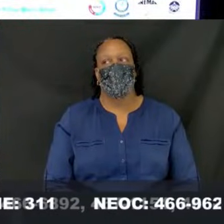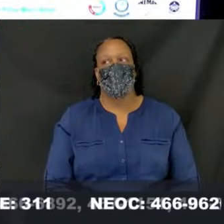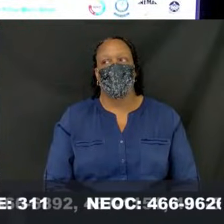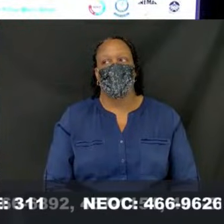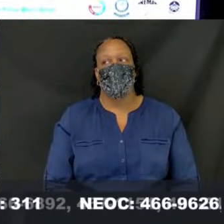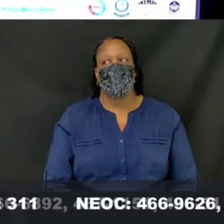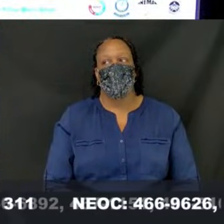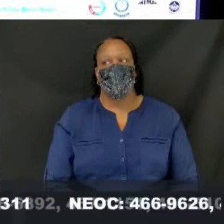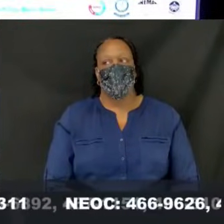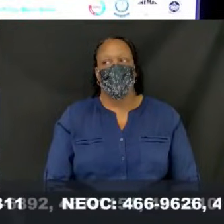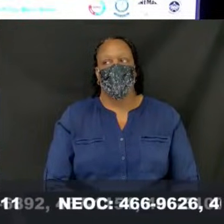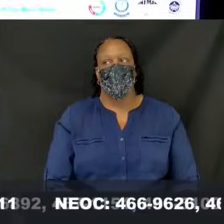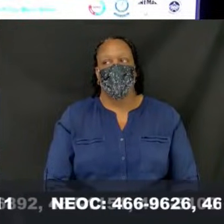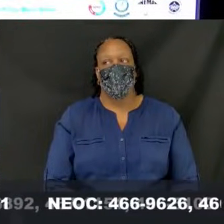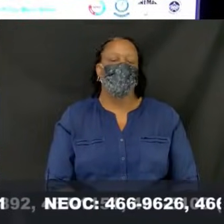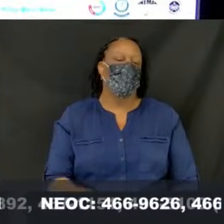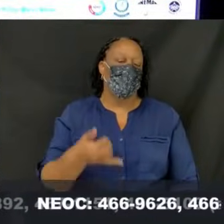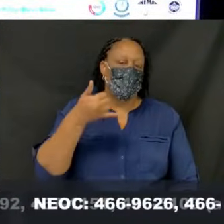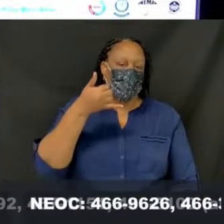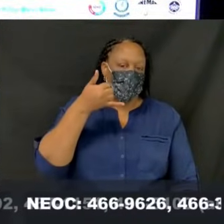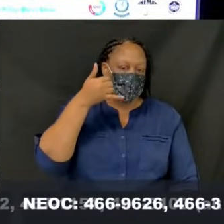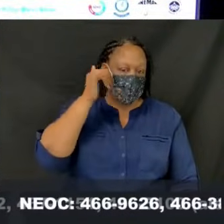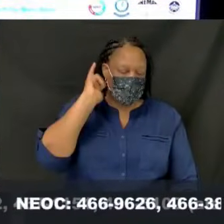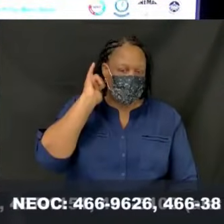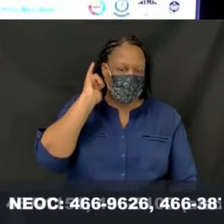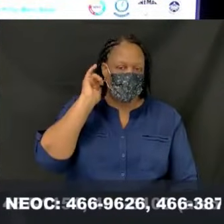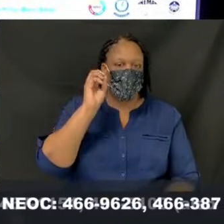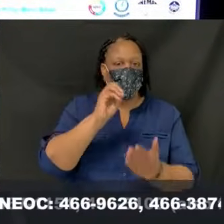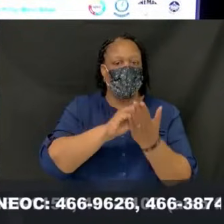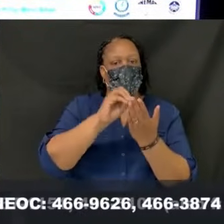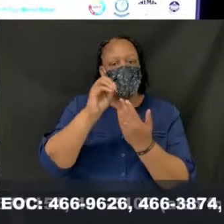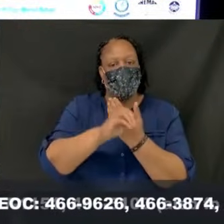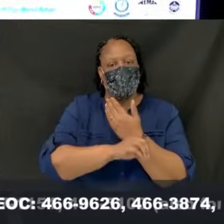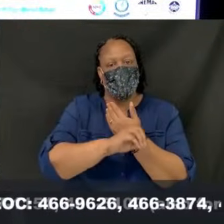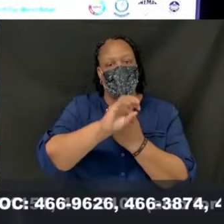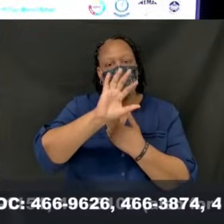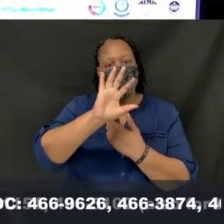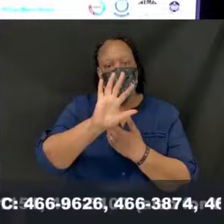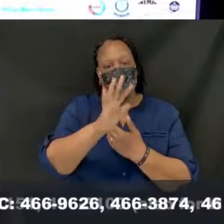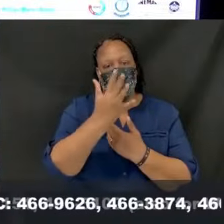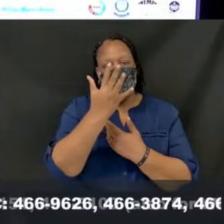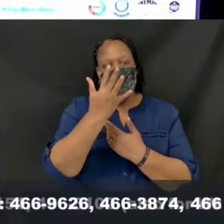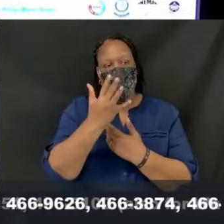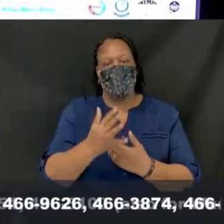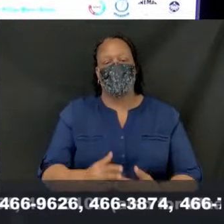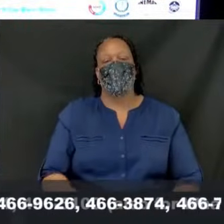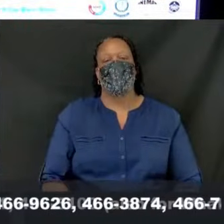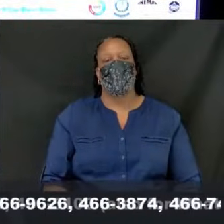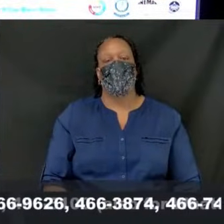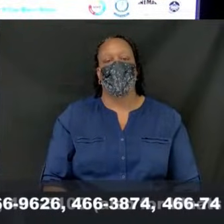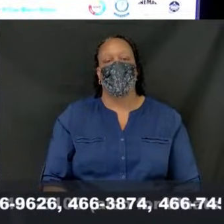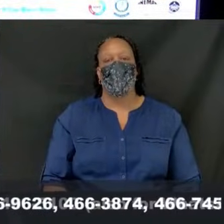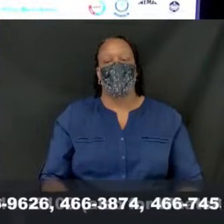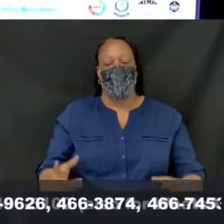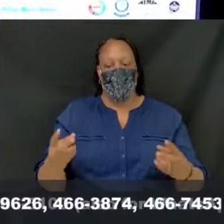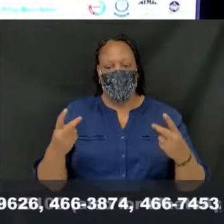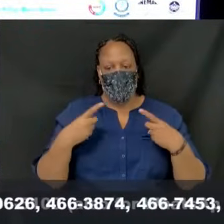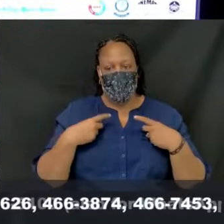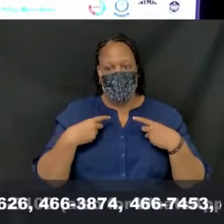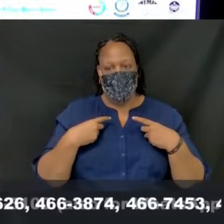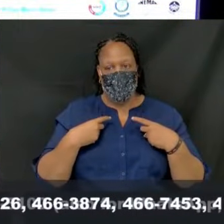Yesterday, October the 5th, we would have experienced our second port of call by the